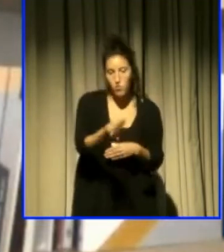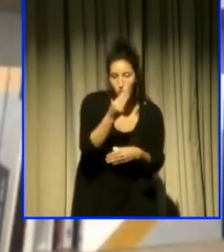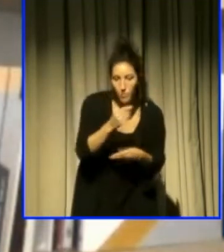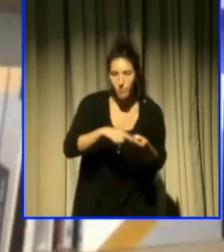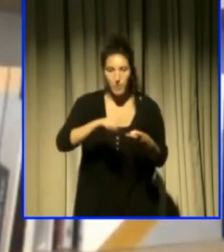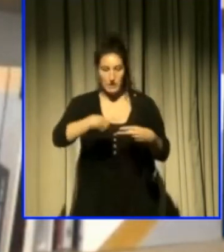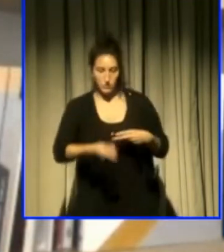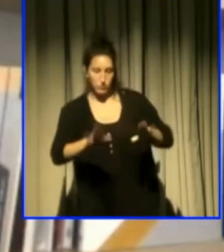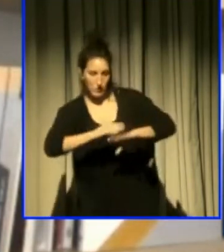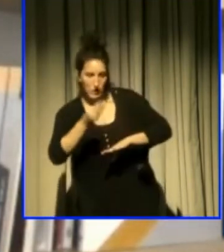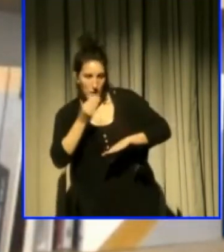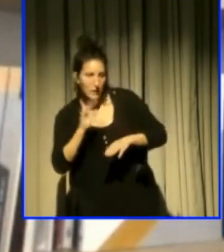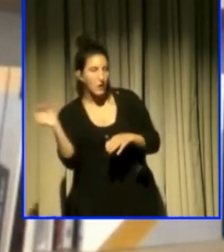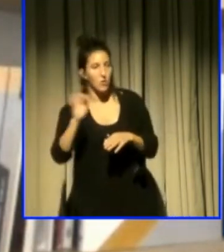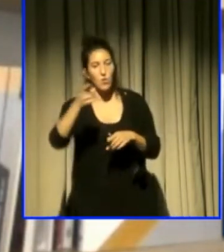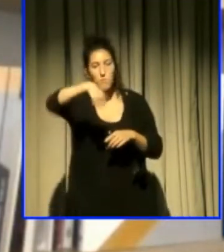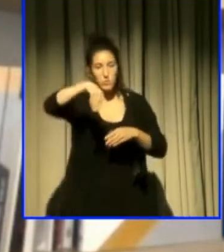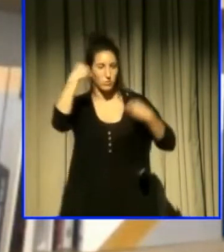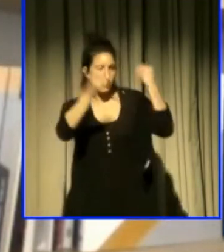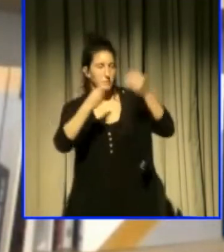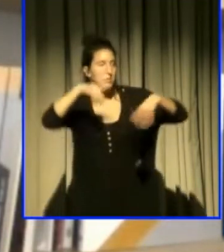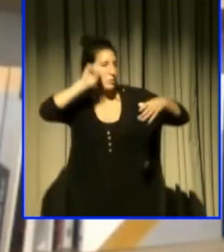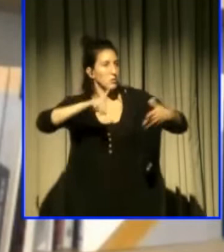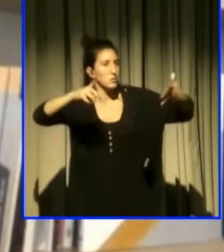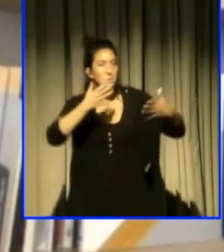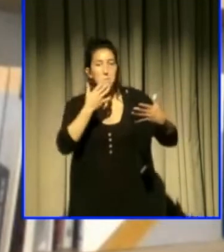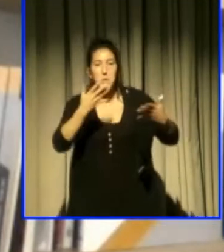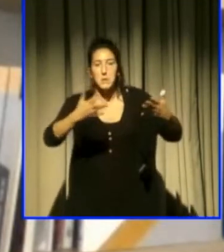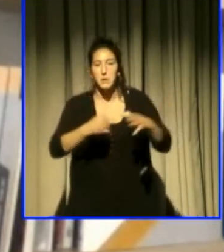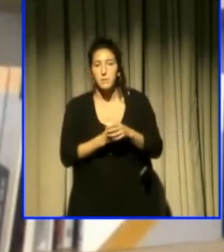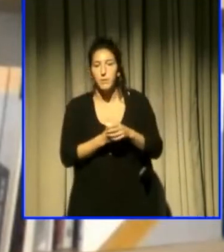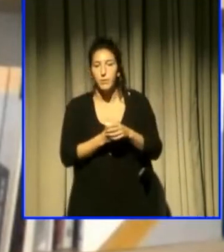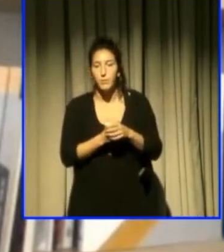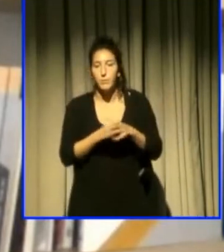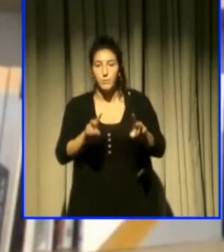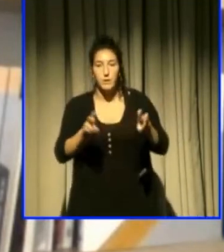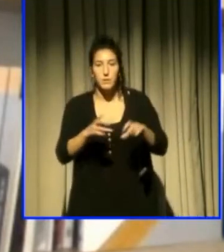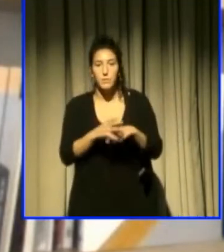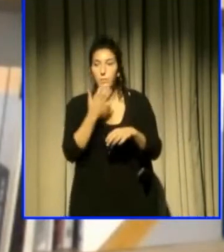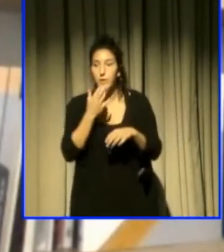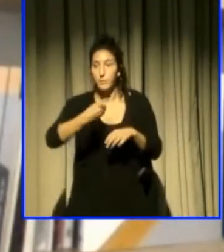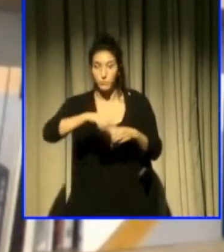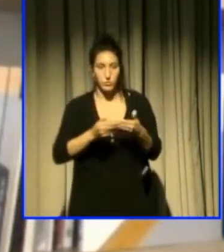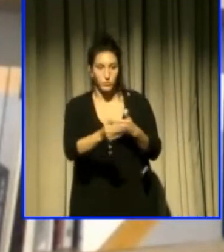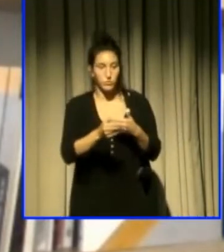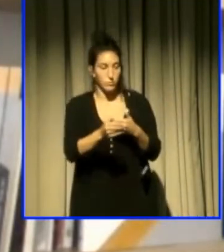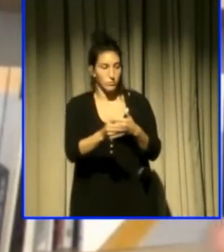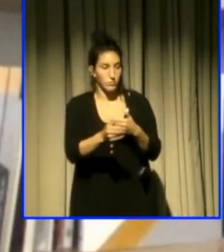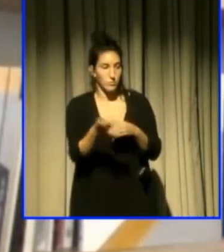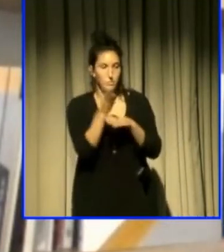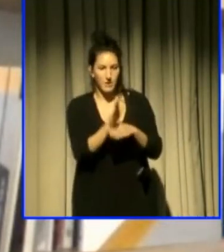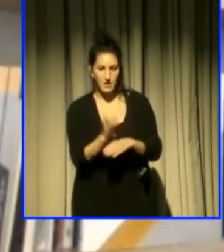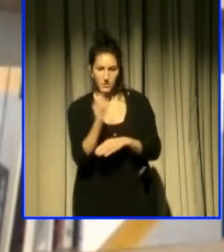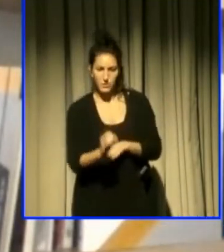or maybe you will be thinking about the next presentations and what they will be like, or you're thinking about your